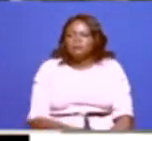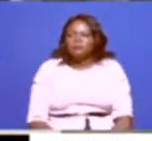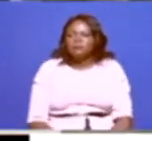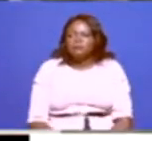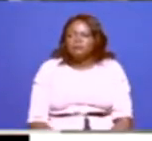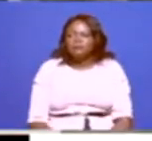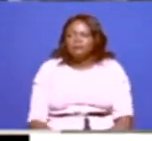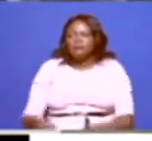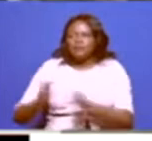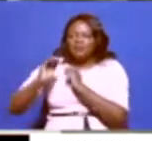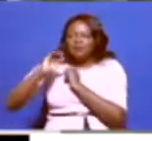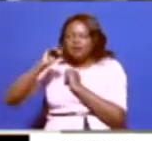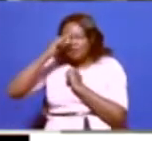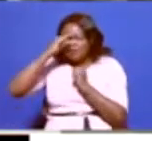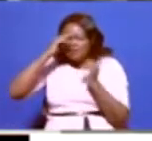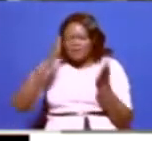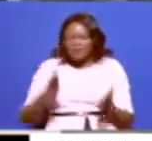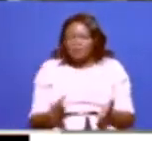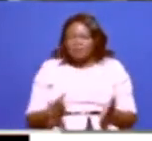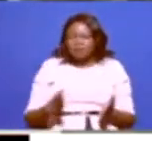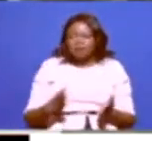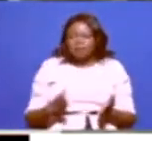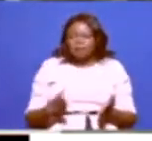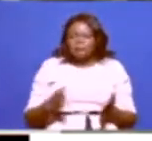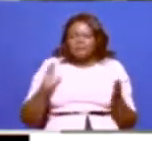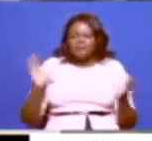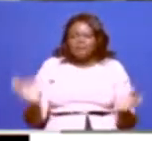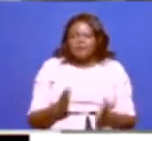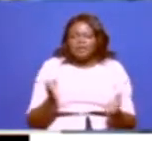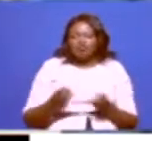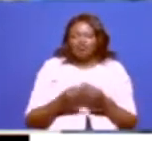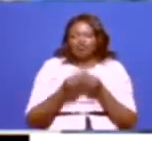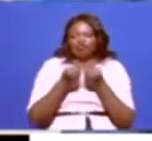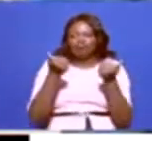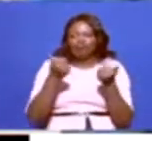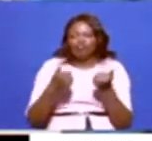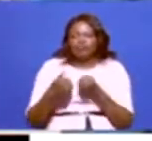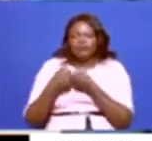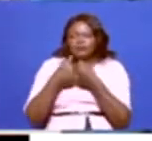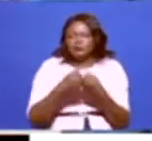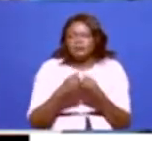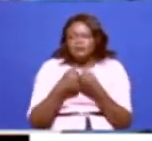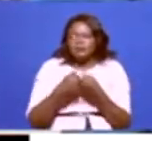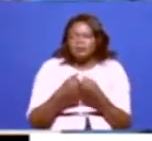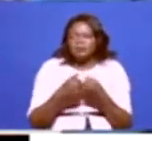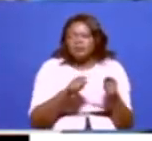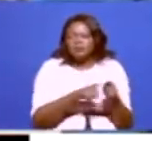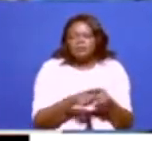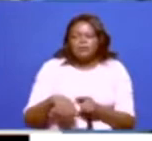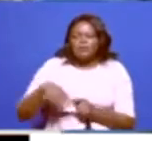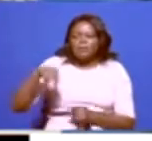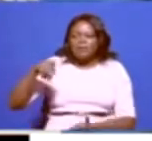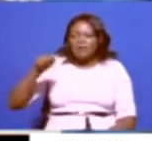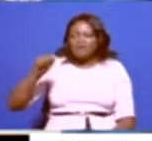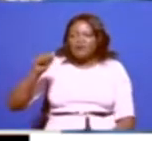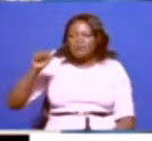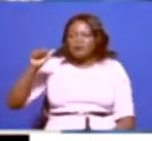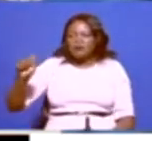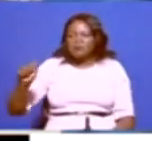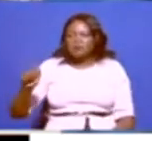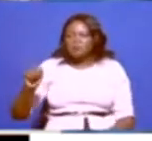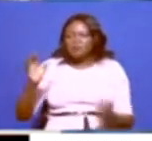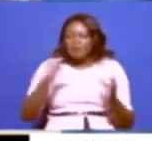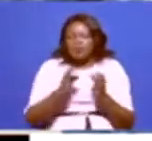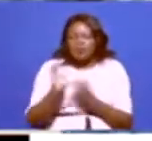Kilifi County Governor Amason Kingi has been urged to address some teething problems as the Pamoja African Alliance Party prepares to conduct